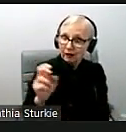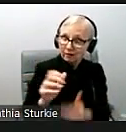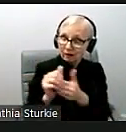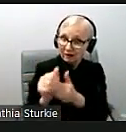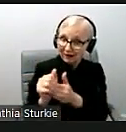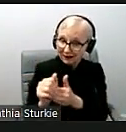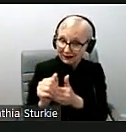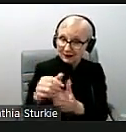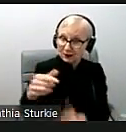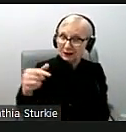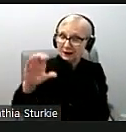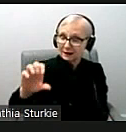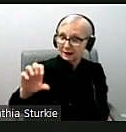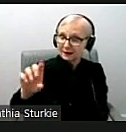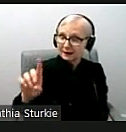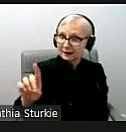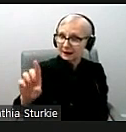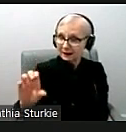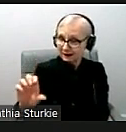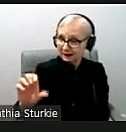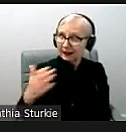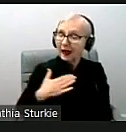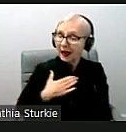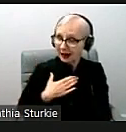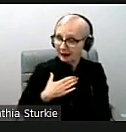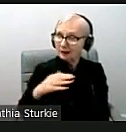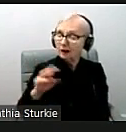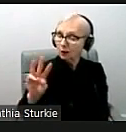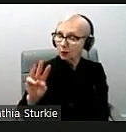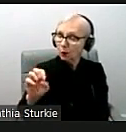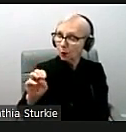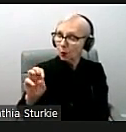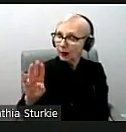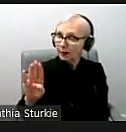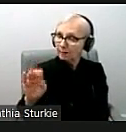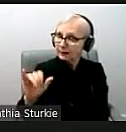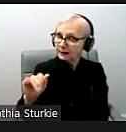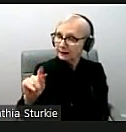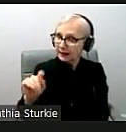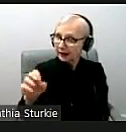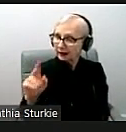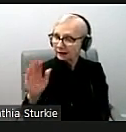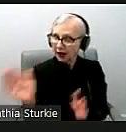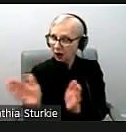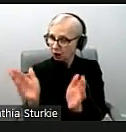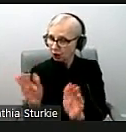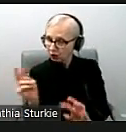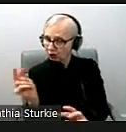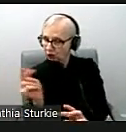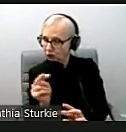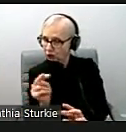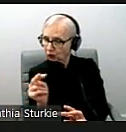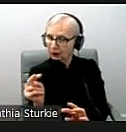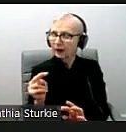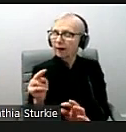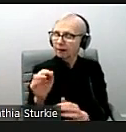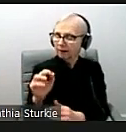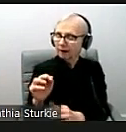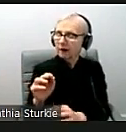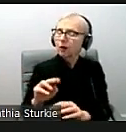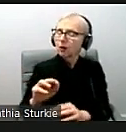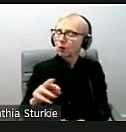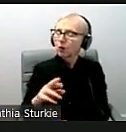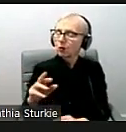on their website, and certainly would encourage individuals that are considering traveling for the holidays to look at that guidance and look at risk of exposure, decreasing risk